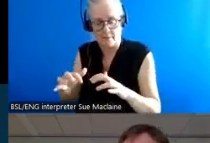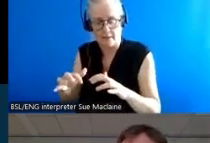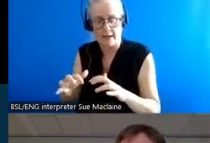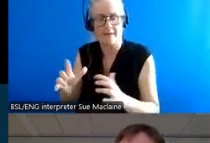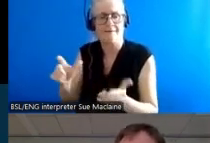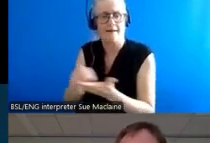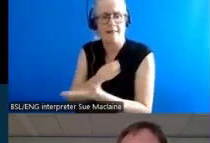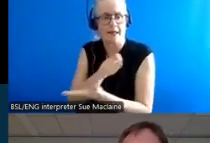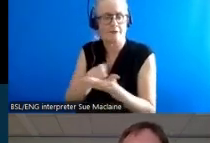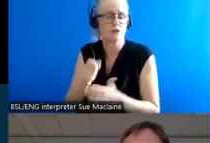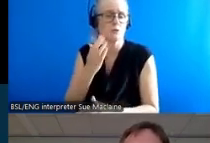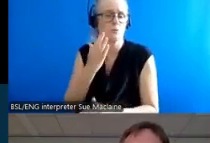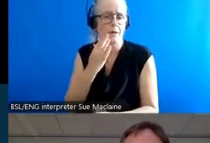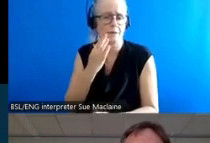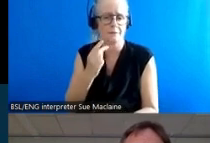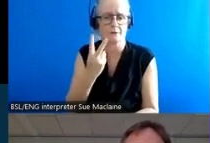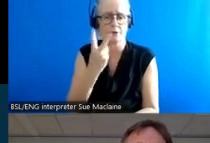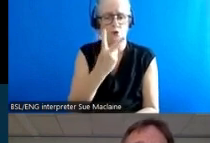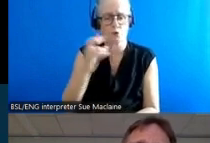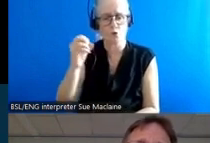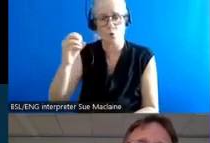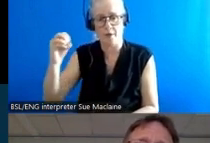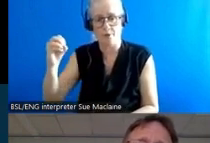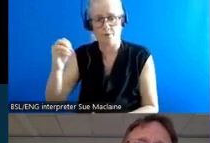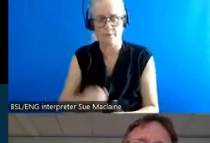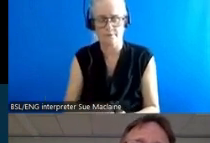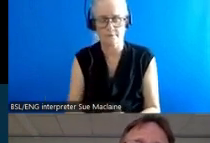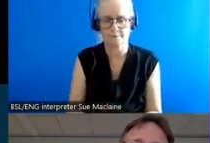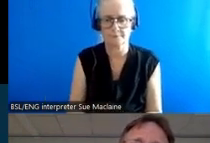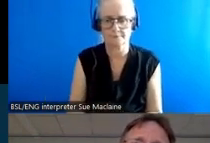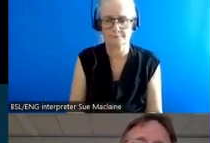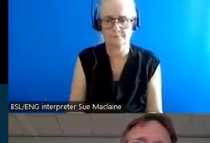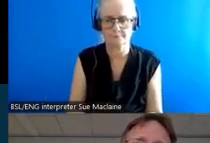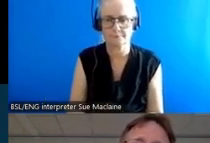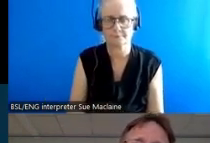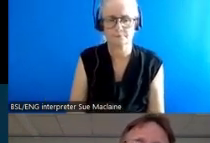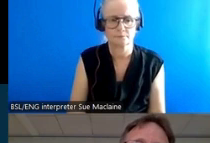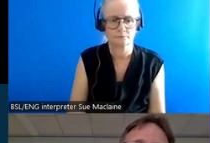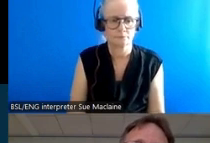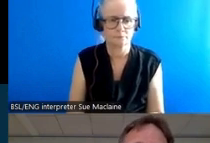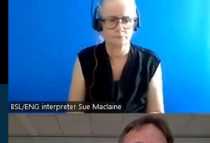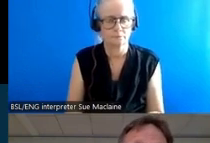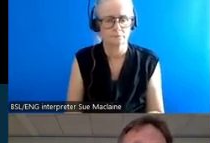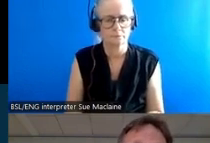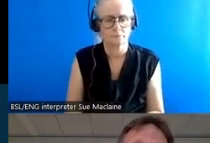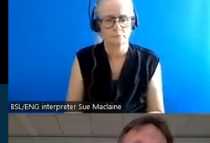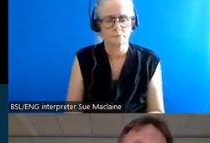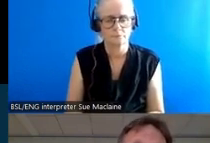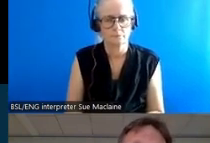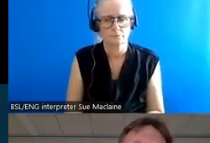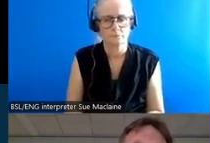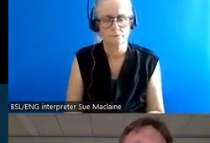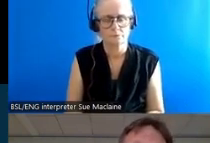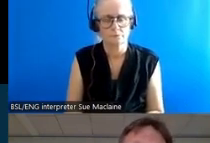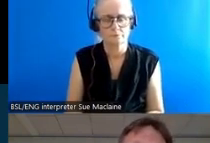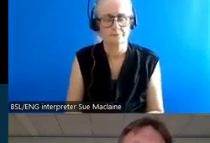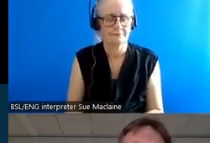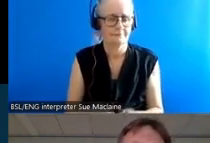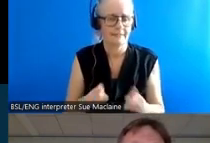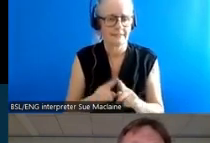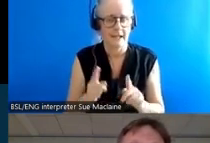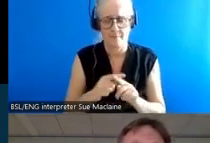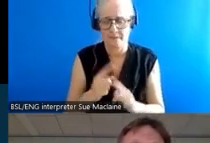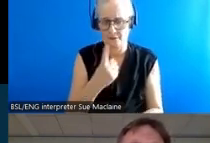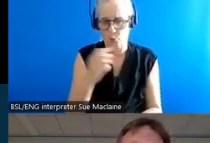2000. And as with home rule all round a century before, government